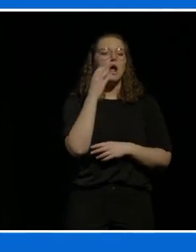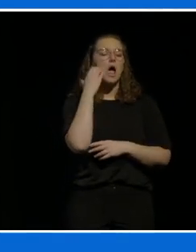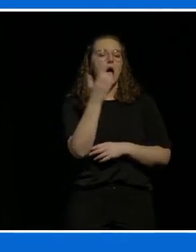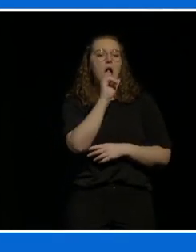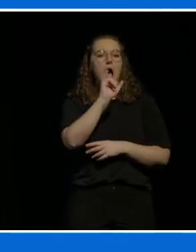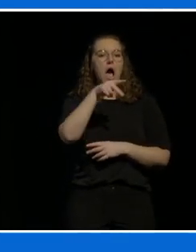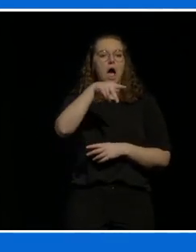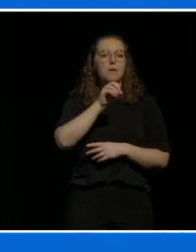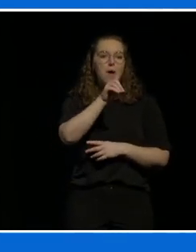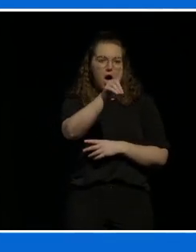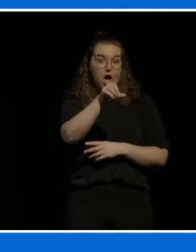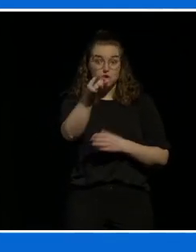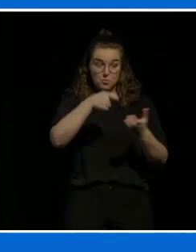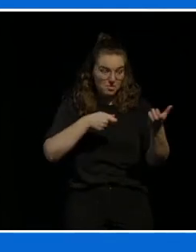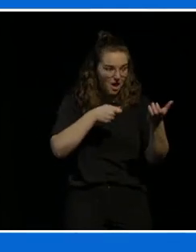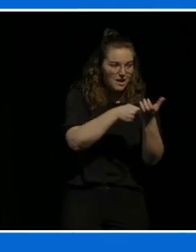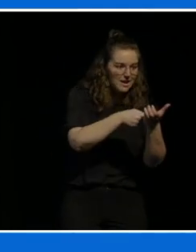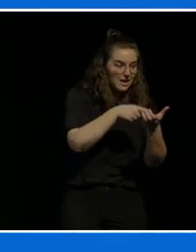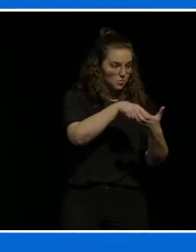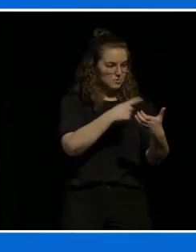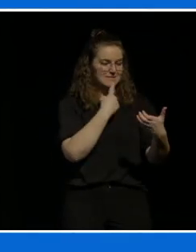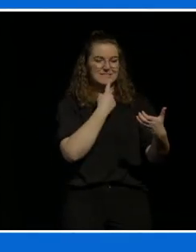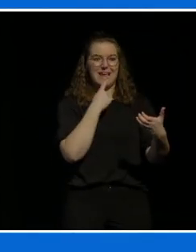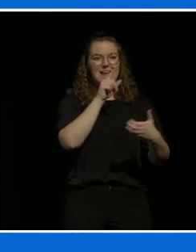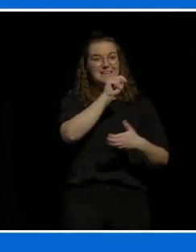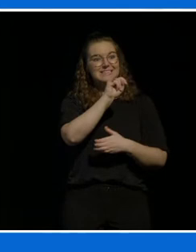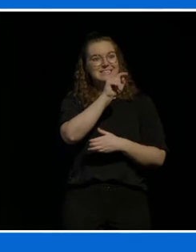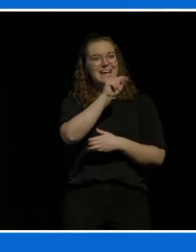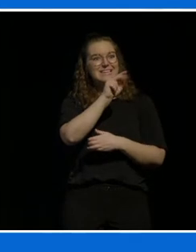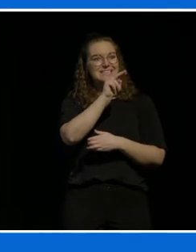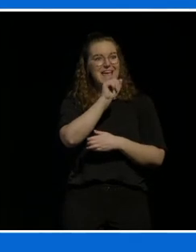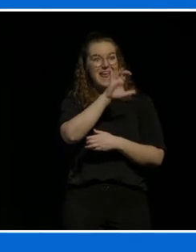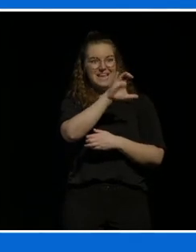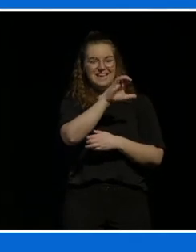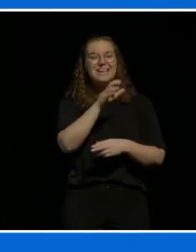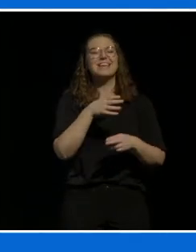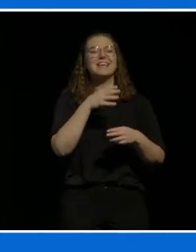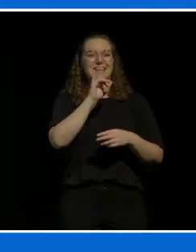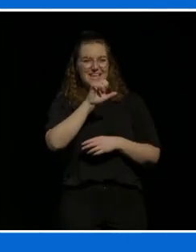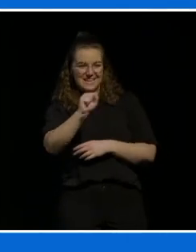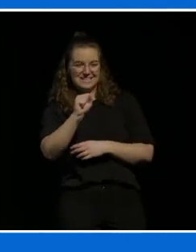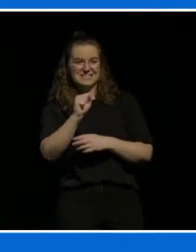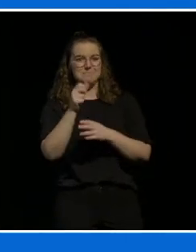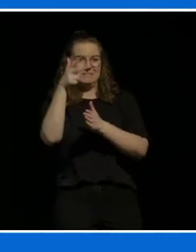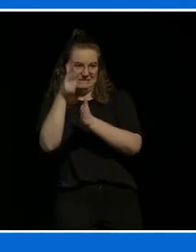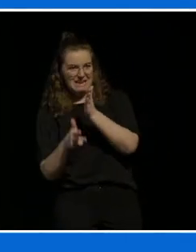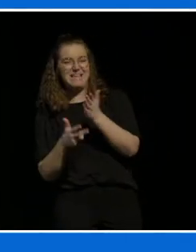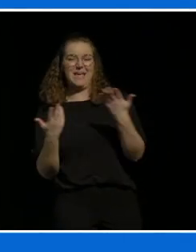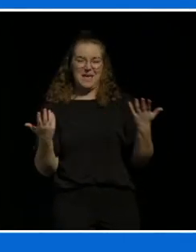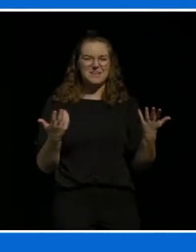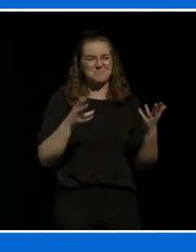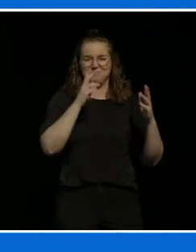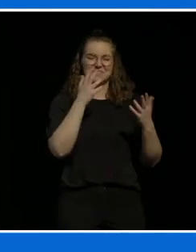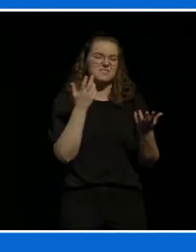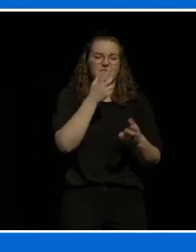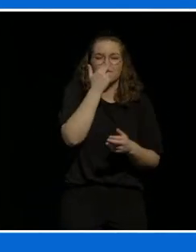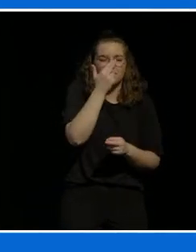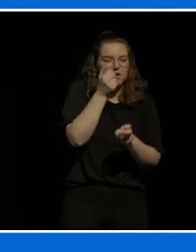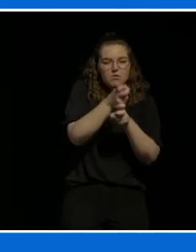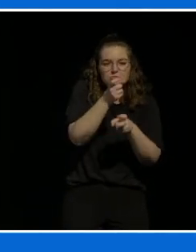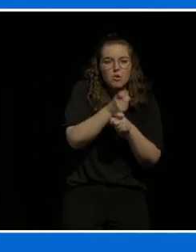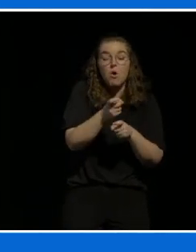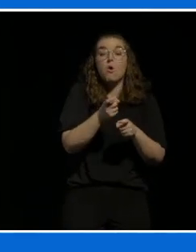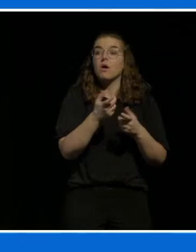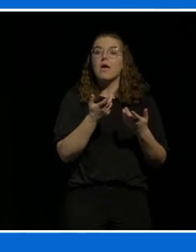It says Titanic is sinking. And you, like, pull it out. And you save your iPhone from sinking, the Titanic. But I did little stupid things like that. And when Instagram